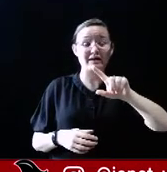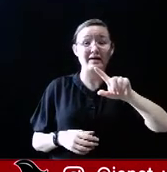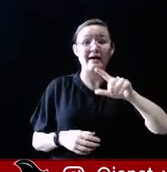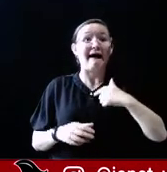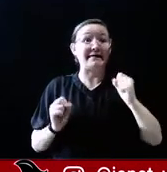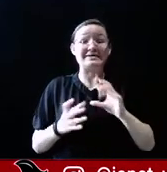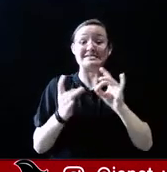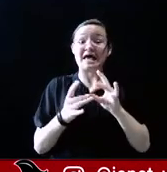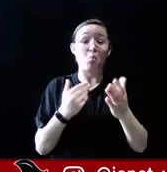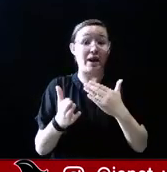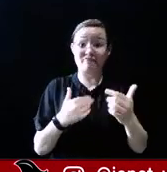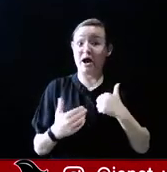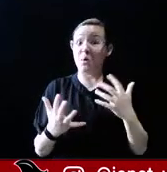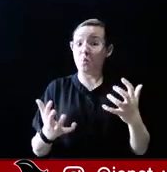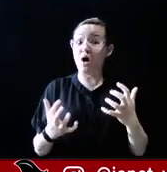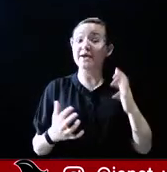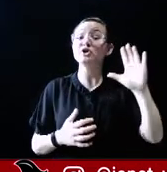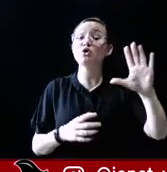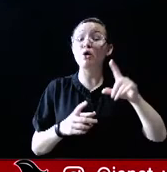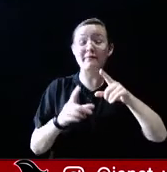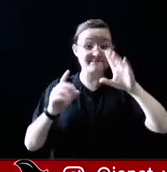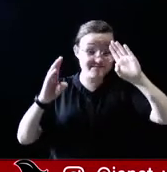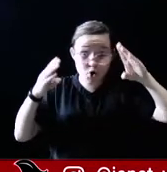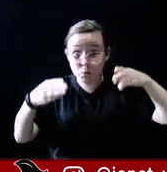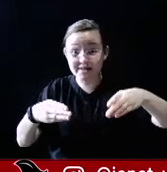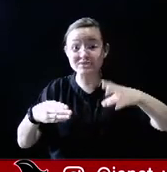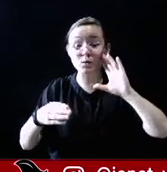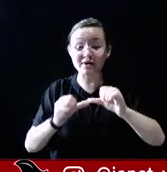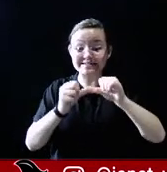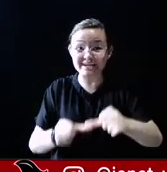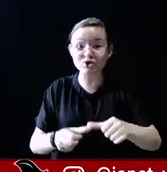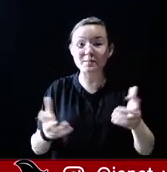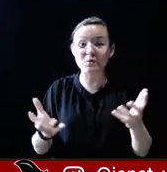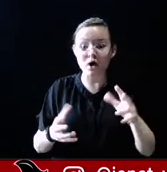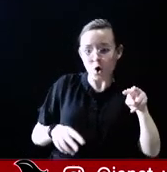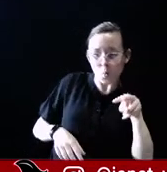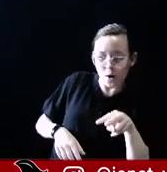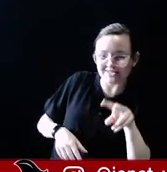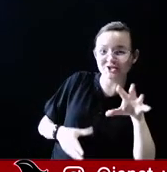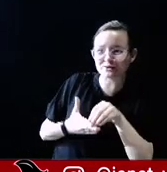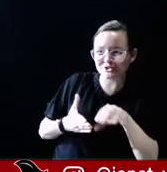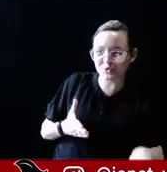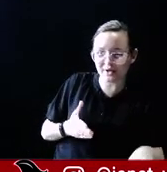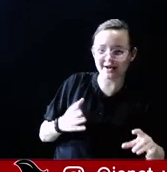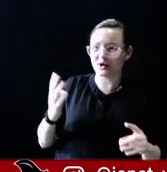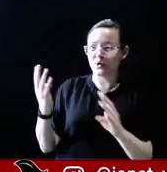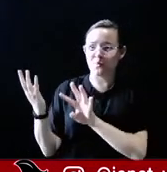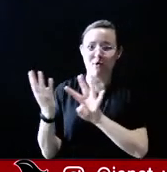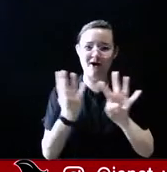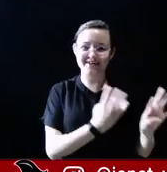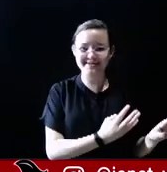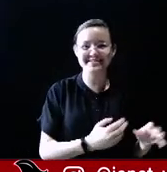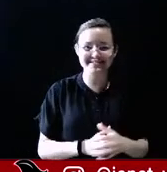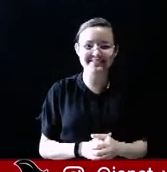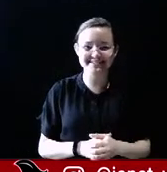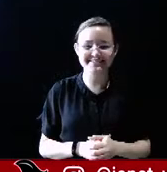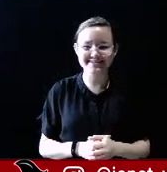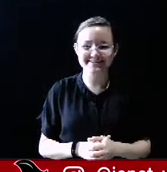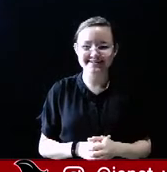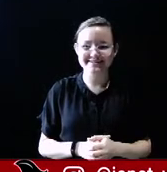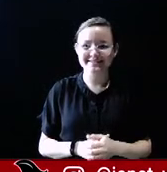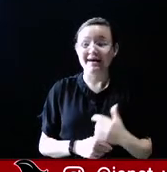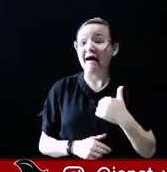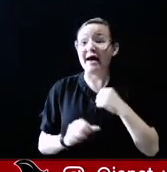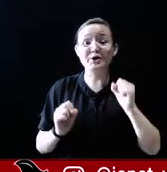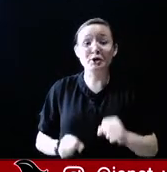I want to up here, and your main point of focus will continue to be on watching your student walk across the stage. I could put my foot behind